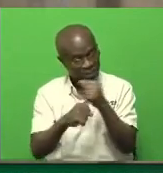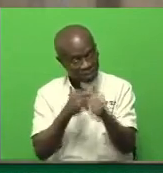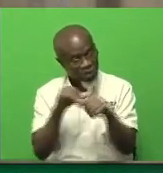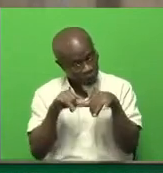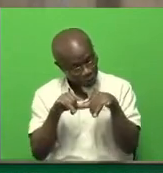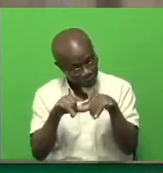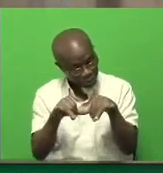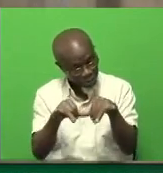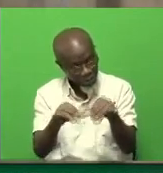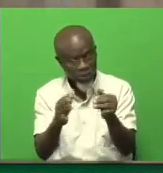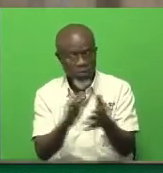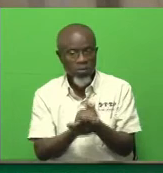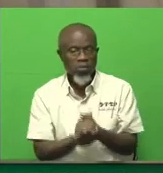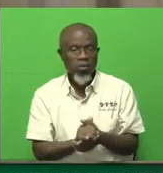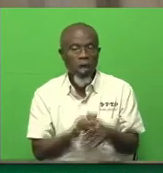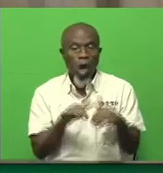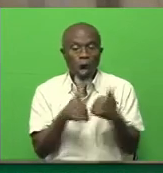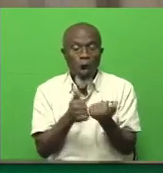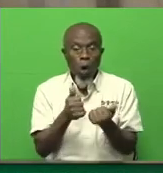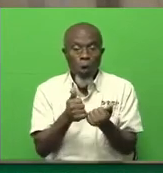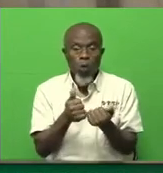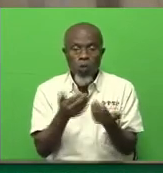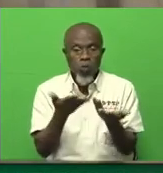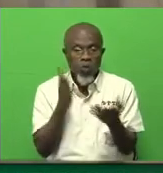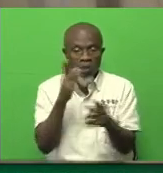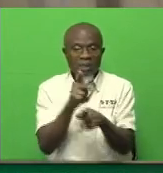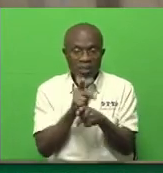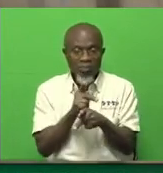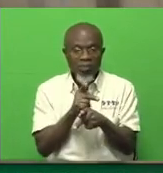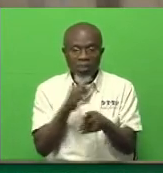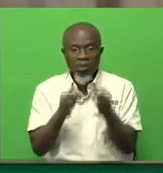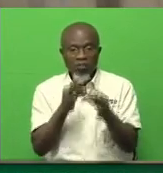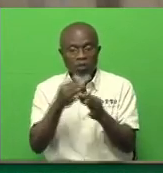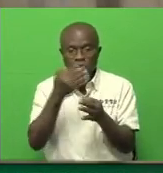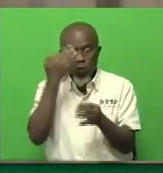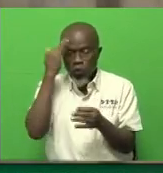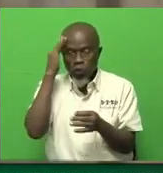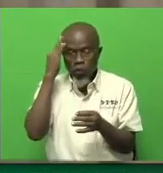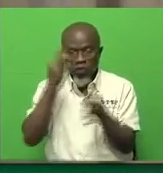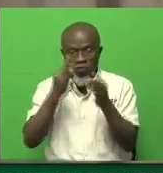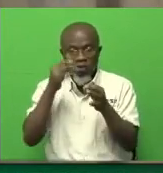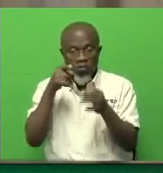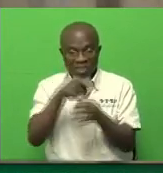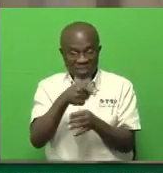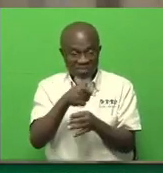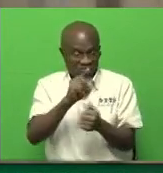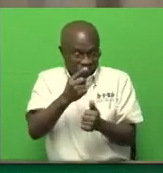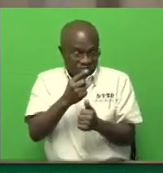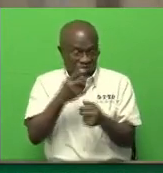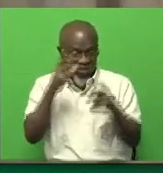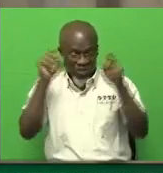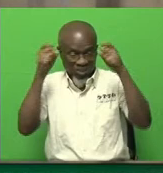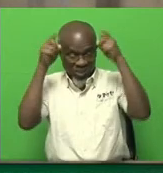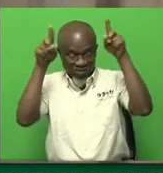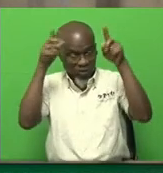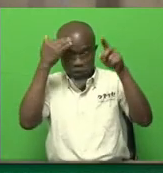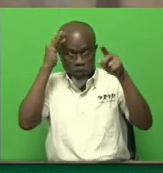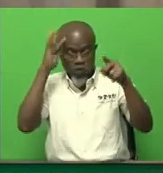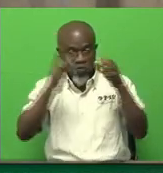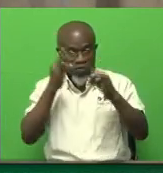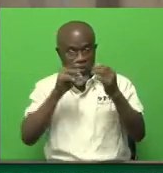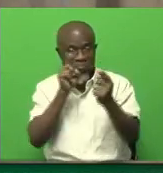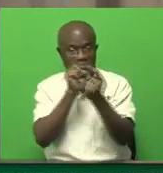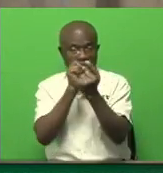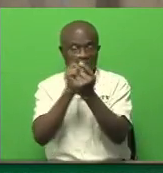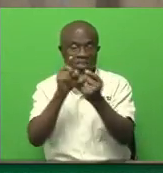how are you going to keep a program that you don't know whether or not to successful why are you allocating more money Ted if you don't know it is meeting the